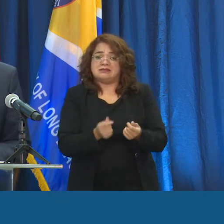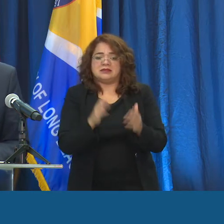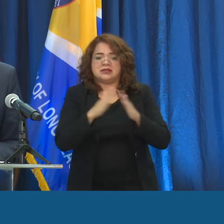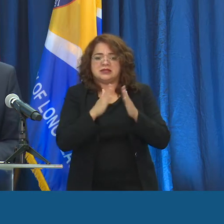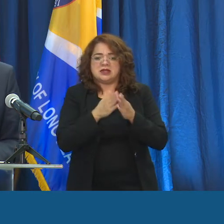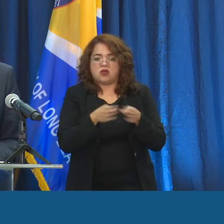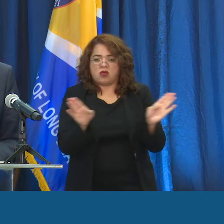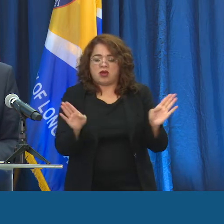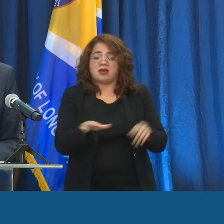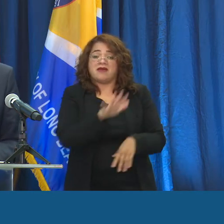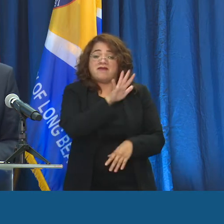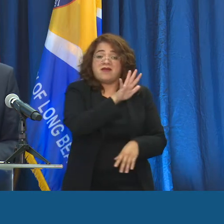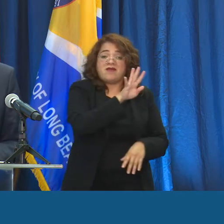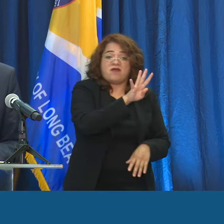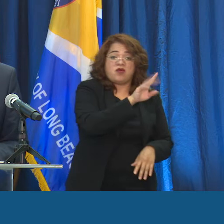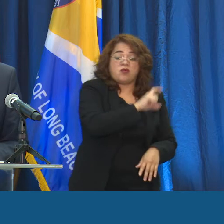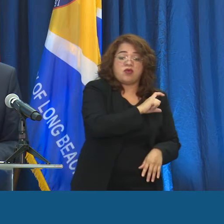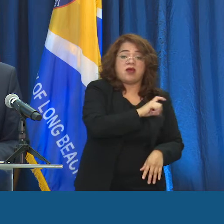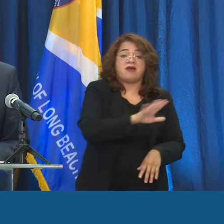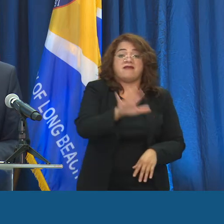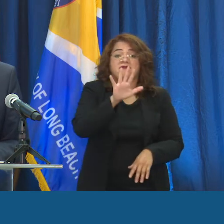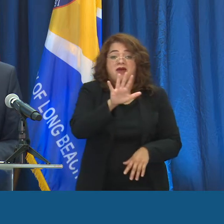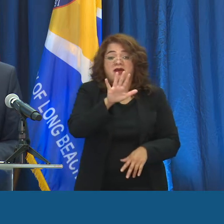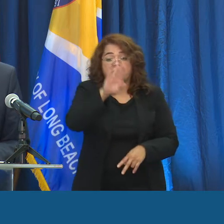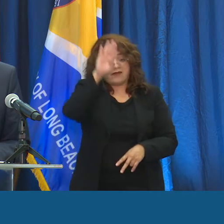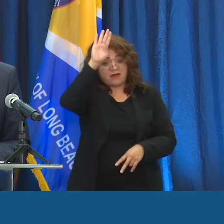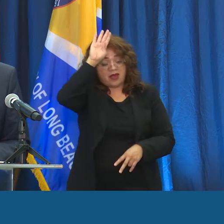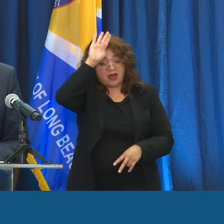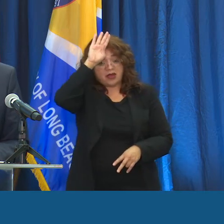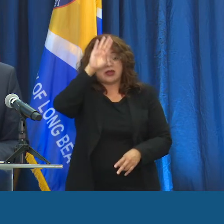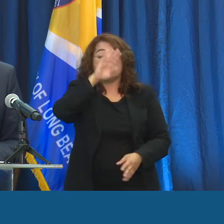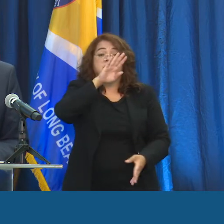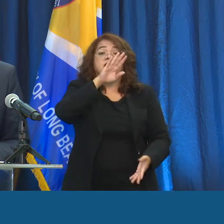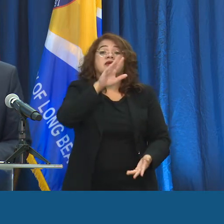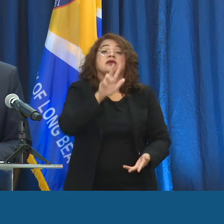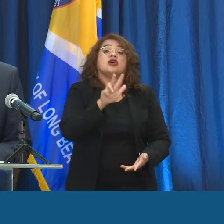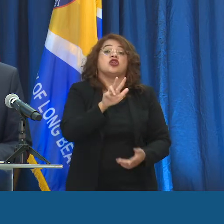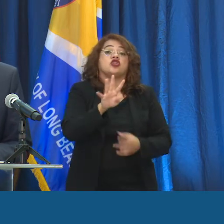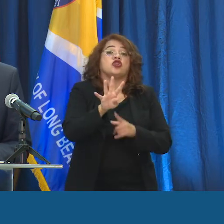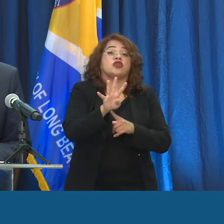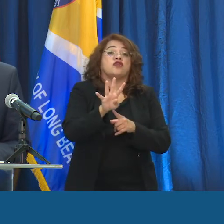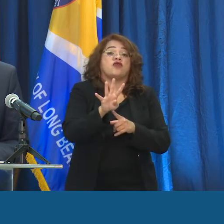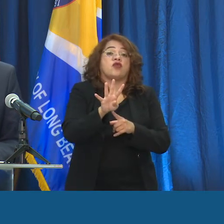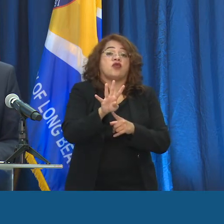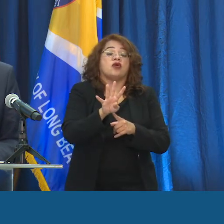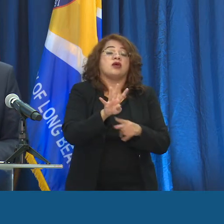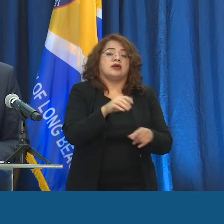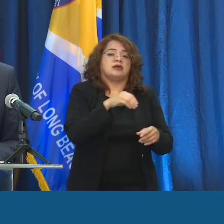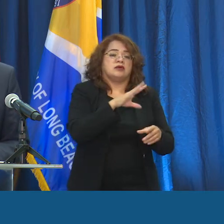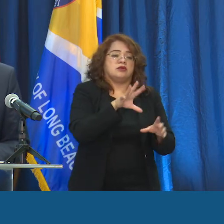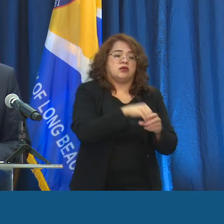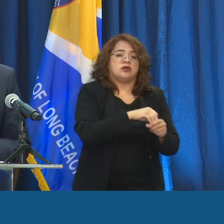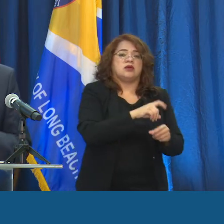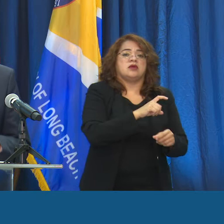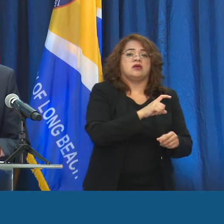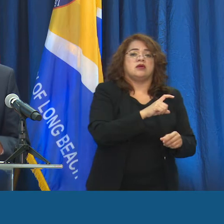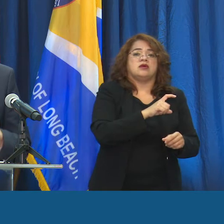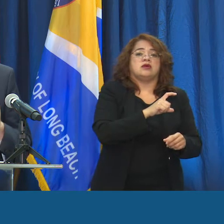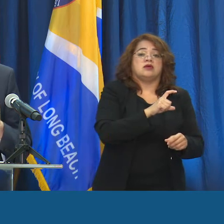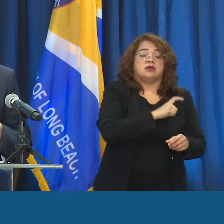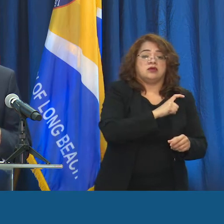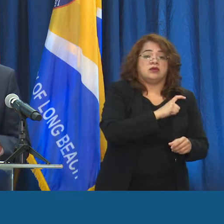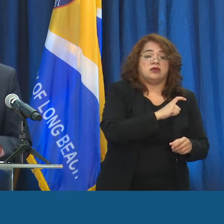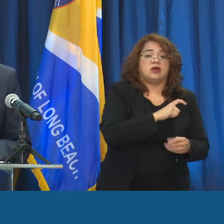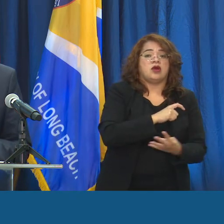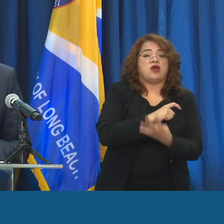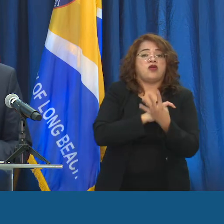54 of which would be police and 5 in fire. Of these reductions, 34 are in police. Of these reductions, 34 in